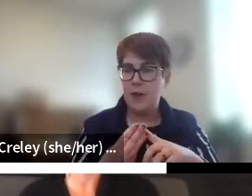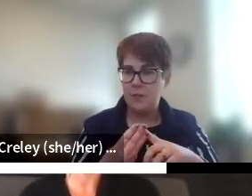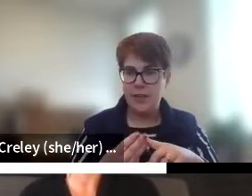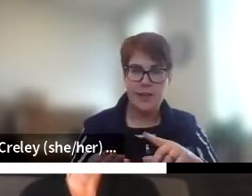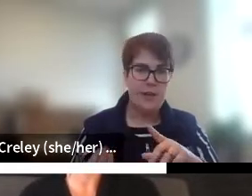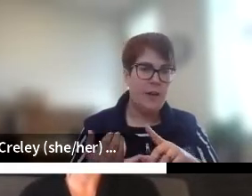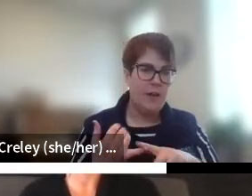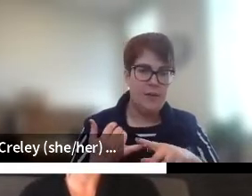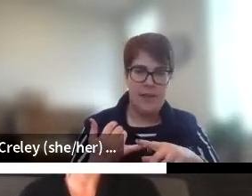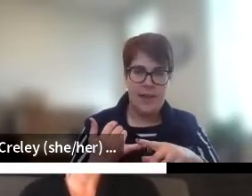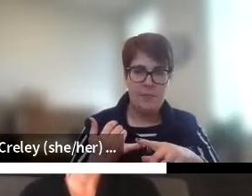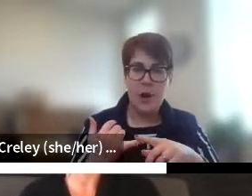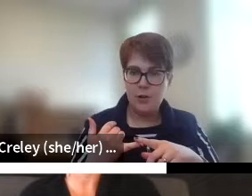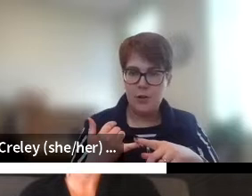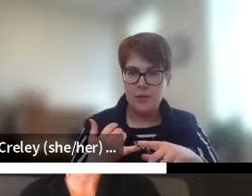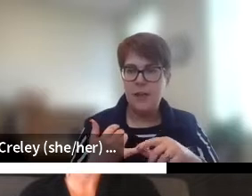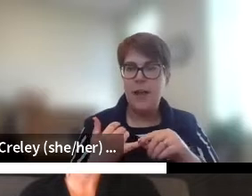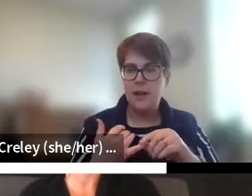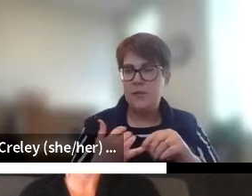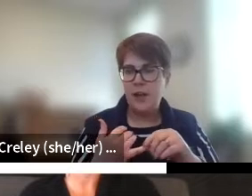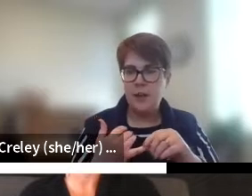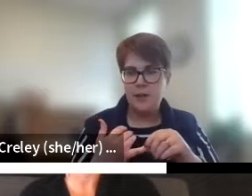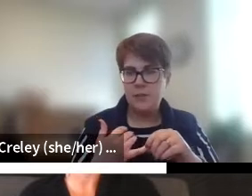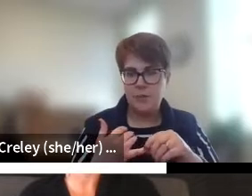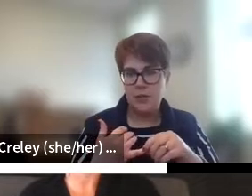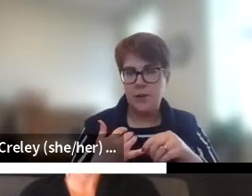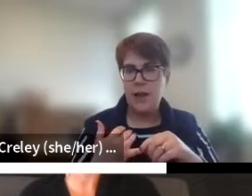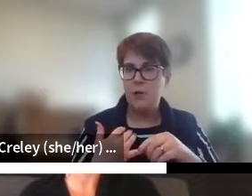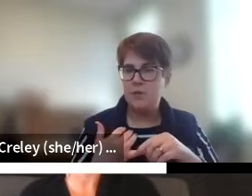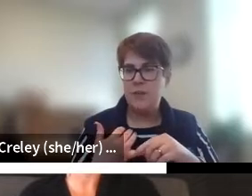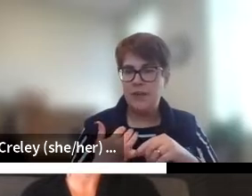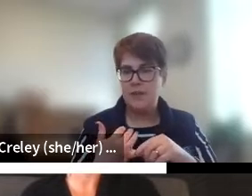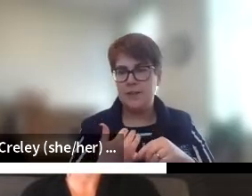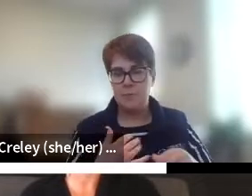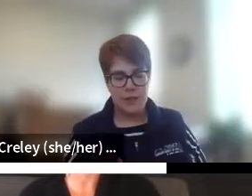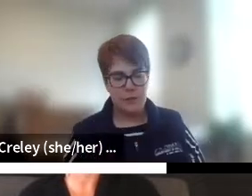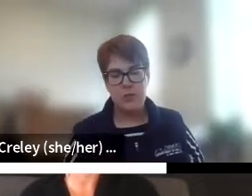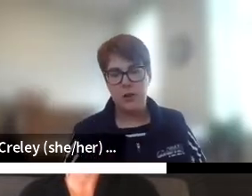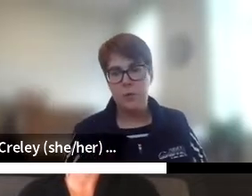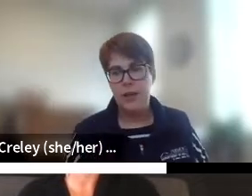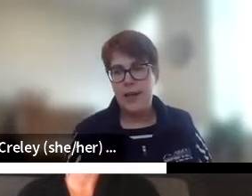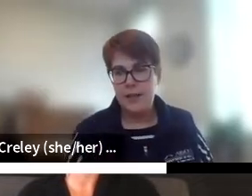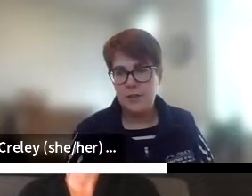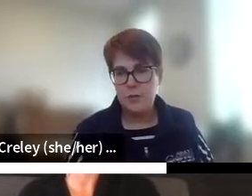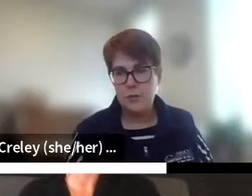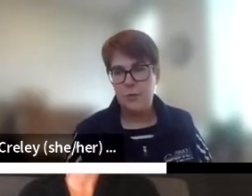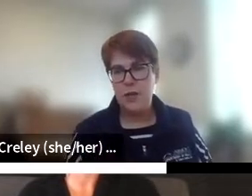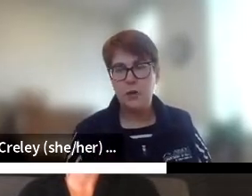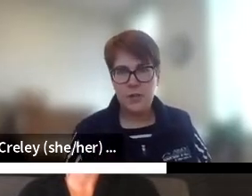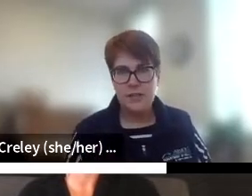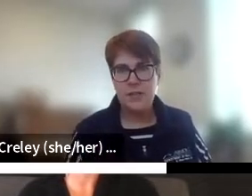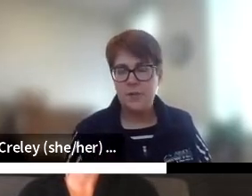they the public? Are they partners? How do we talk to each other? How are we speaking the same language? So as